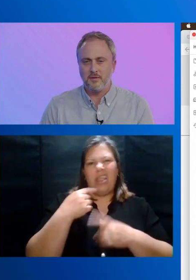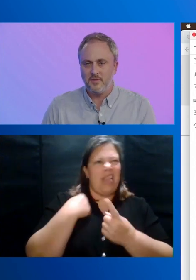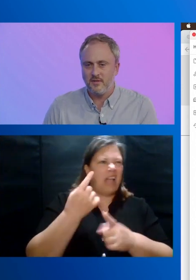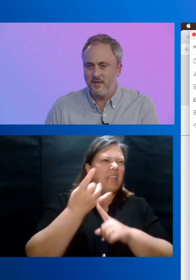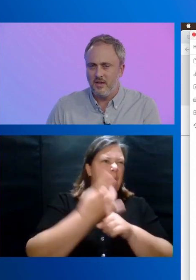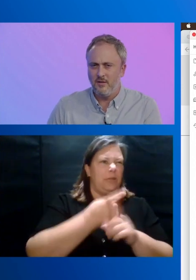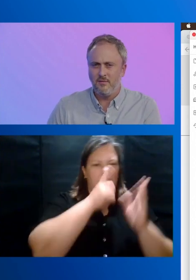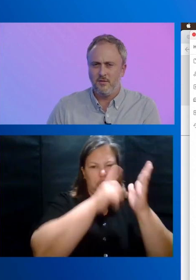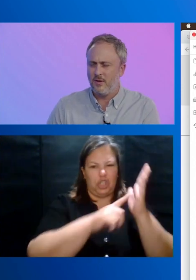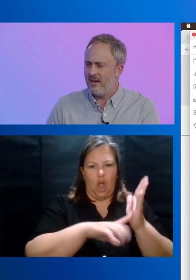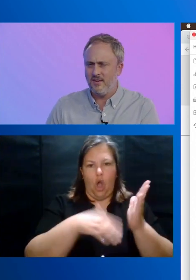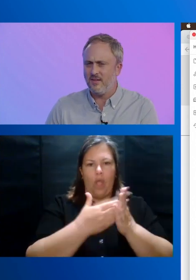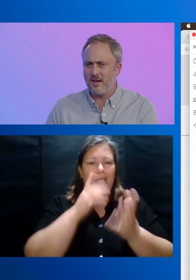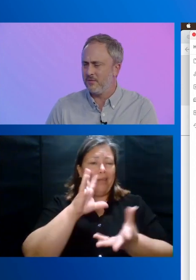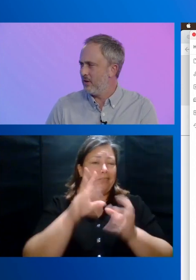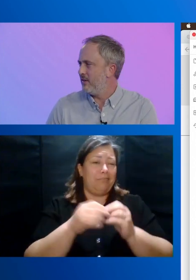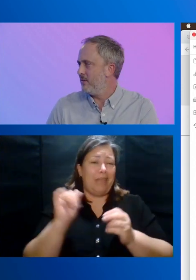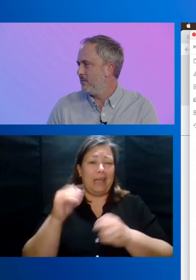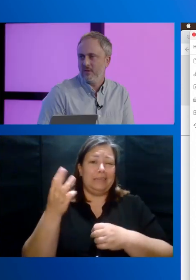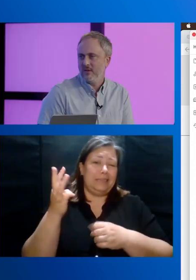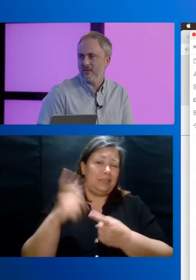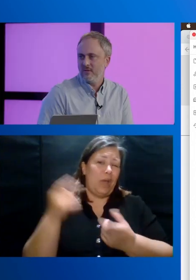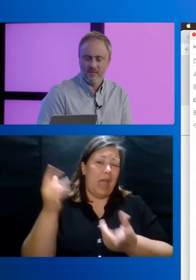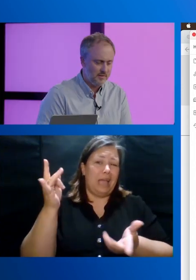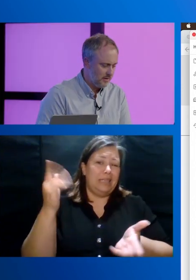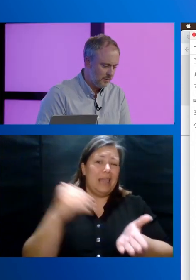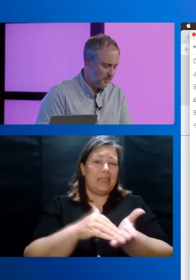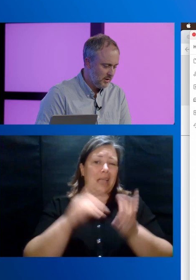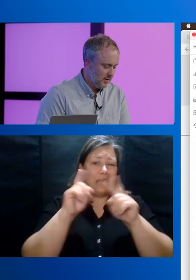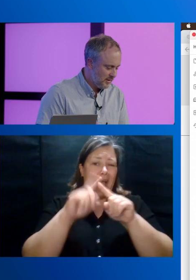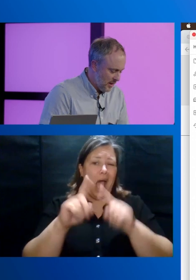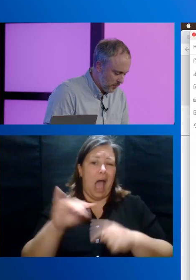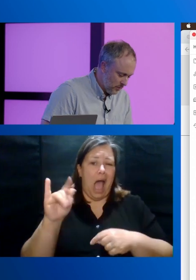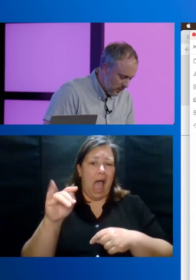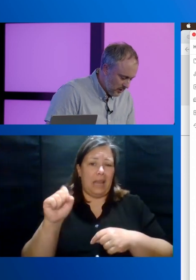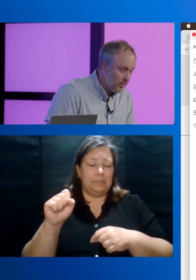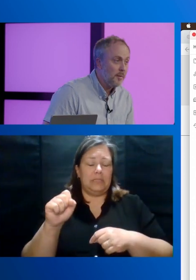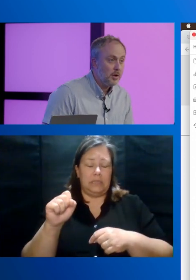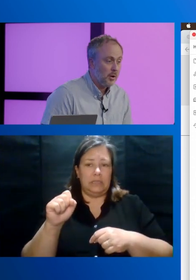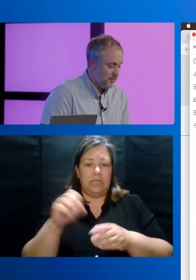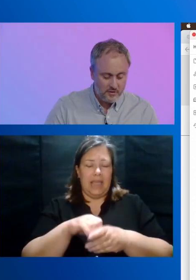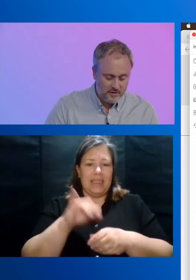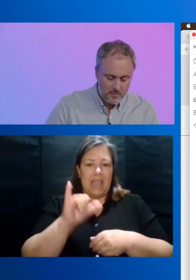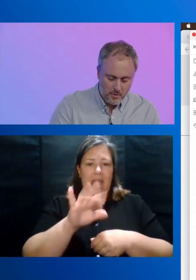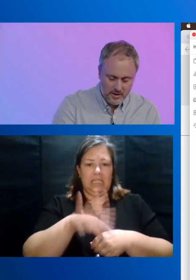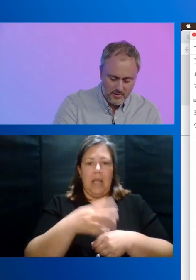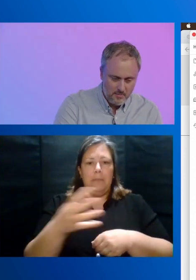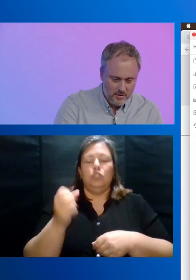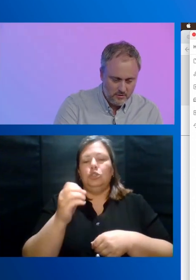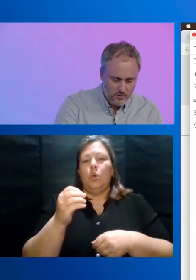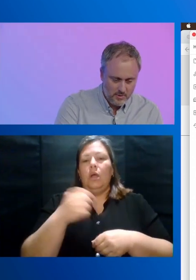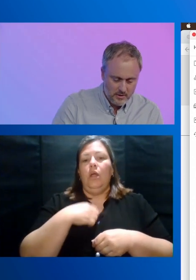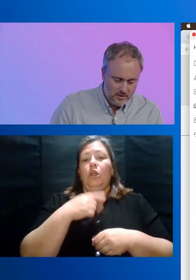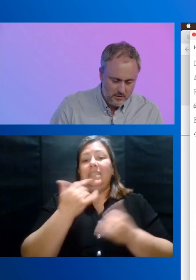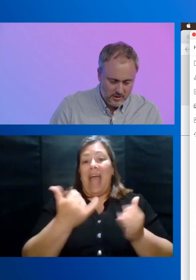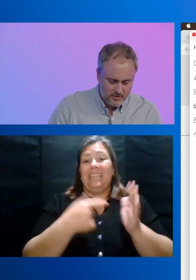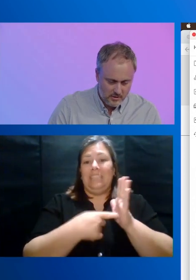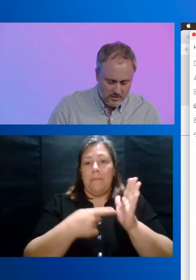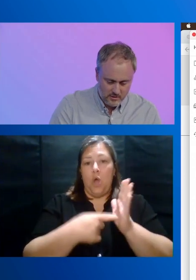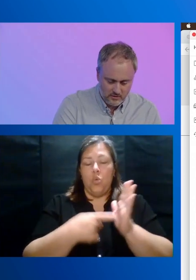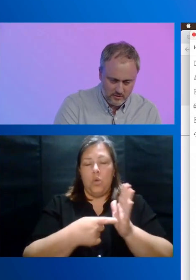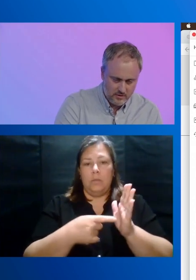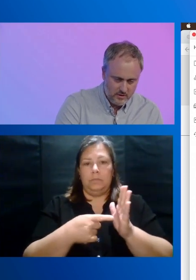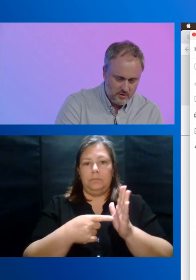think there's about 16 to 18,000 items in this little table. So I'm going to go over to the demo now. Let me zoom in like you